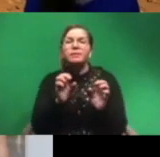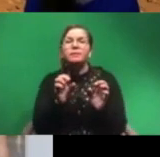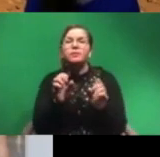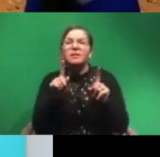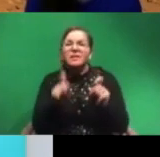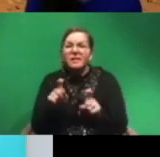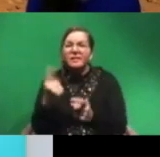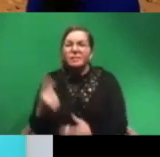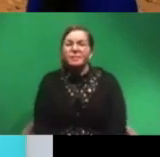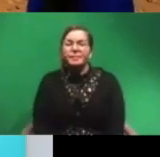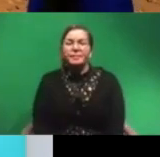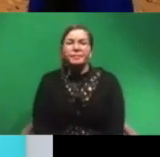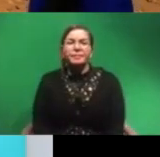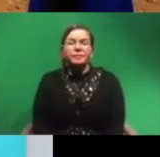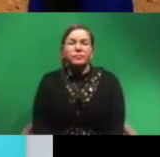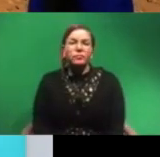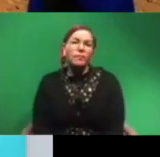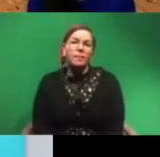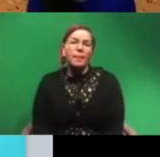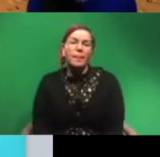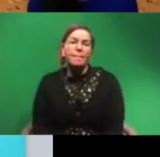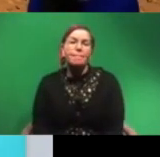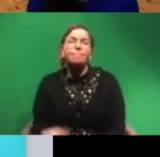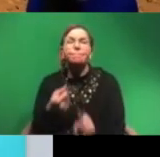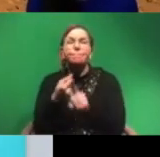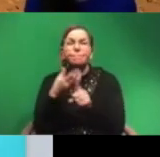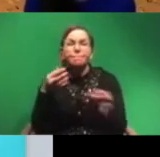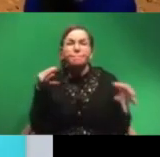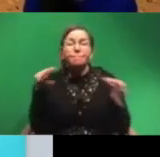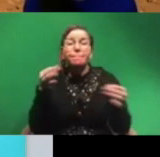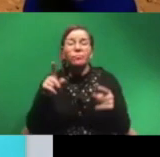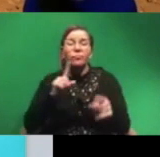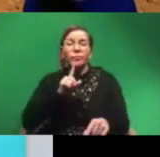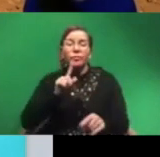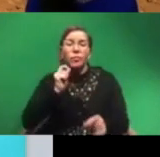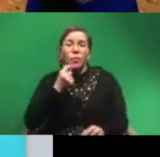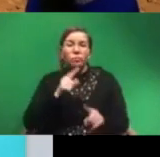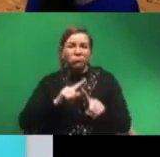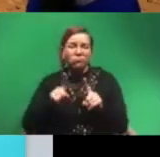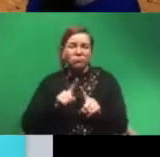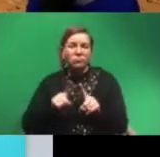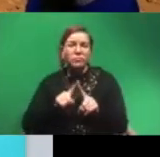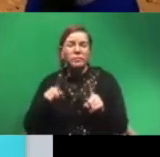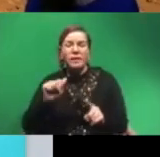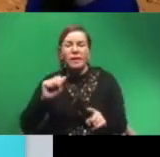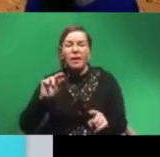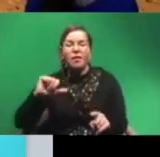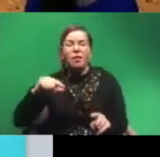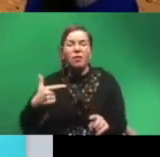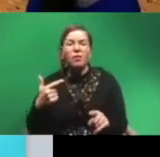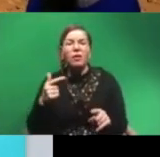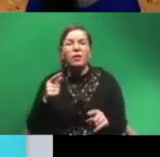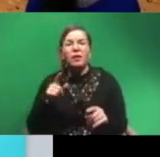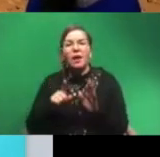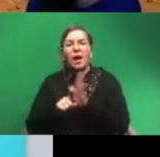something. And I wanted to take a little time to talk about some of the really cool different analog astronaut